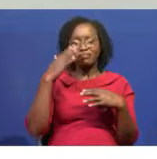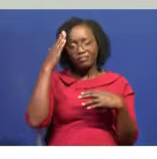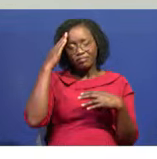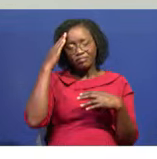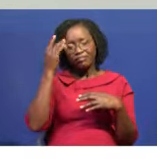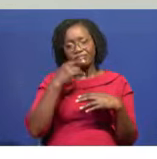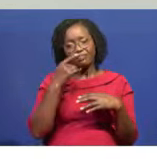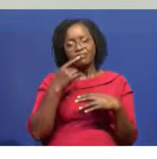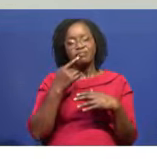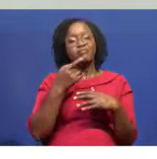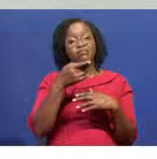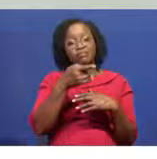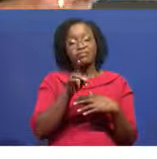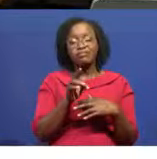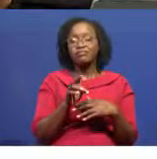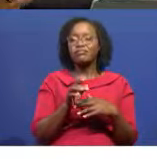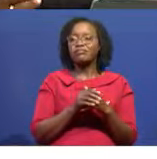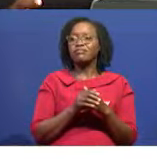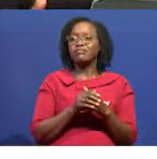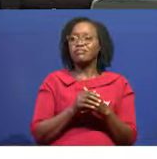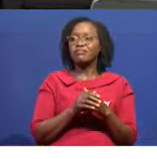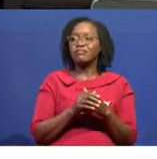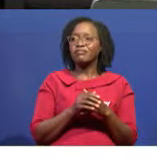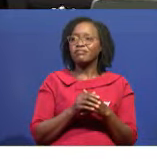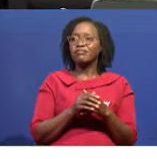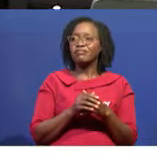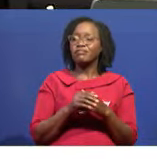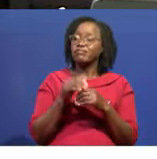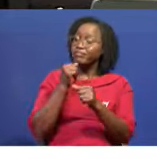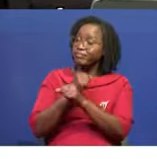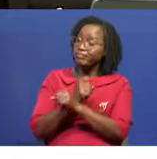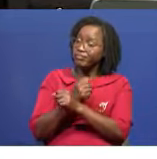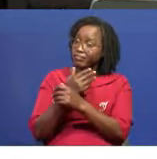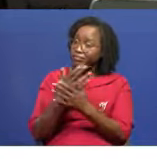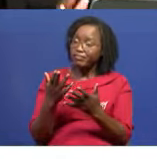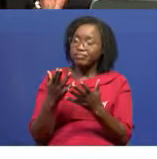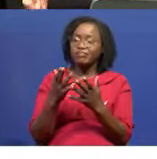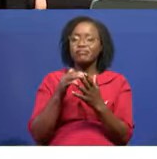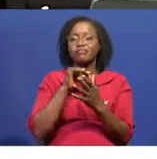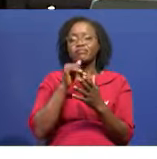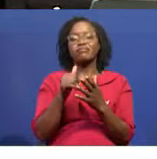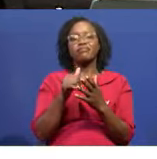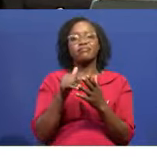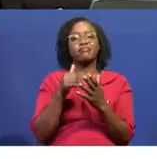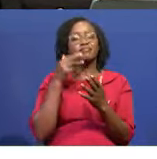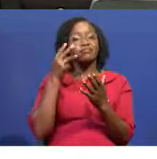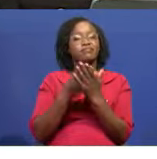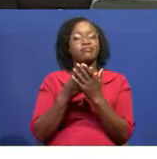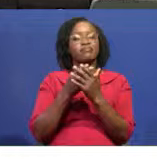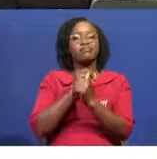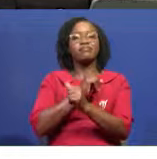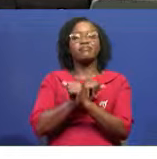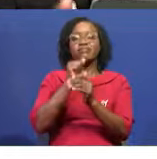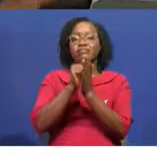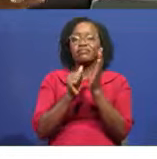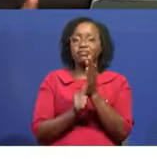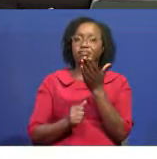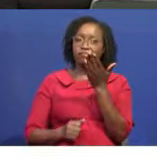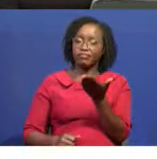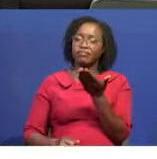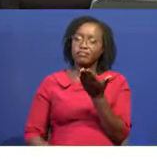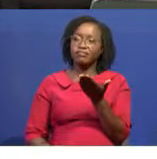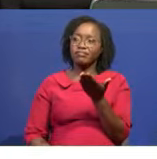whistleblowers are? So I would not speak to whether there's a protection or not, but because there's a witness protection agency that is there,